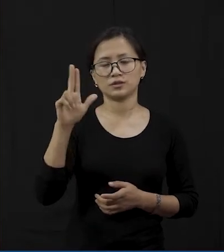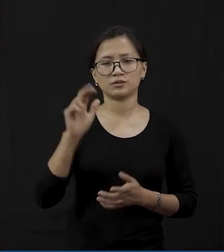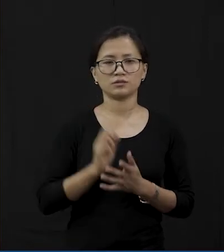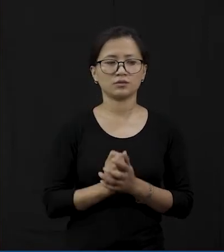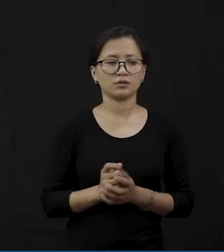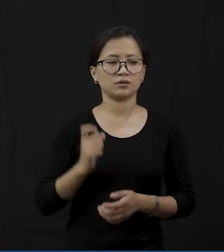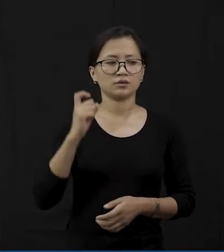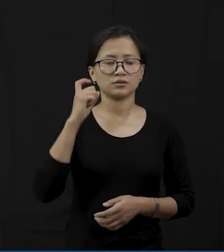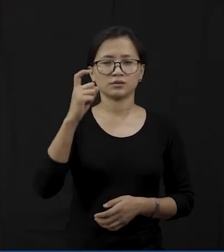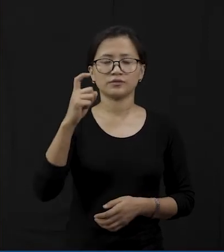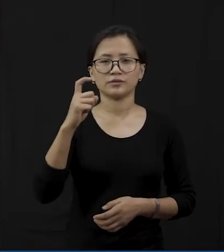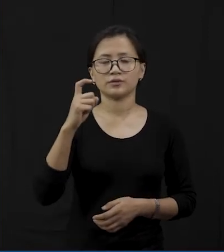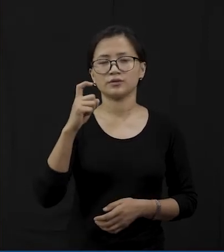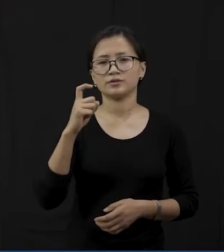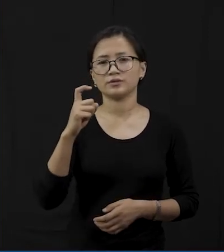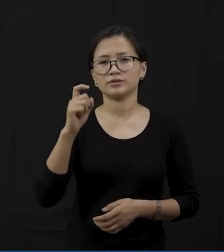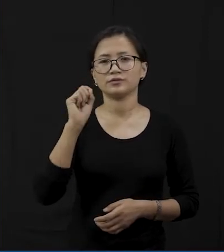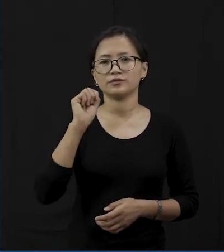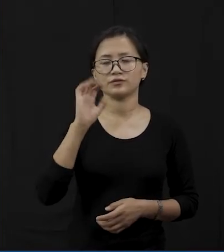748,